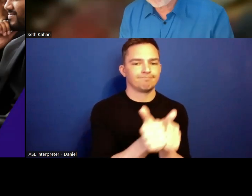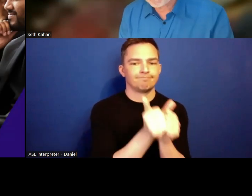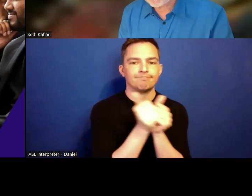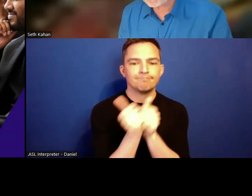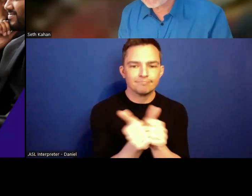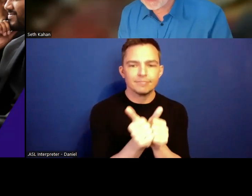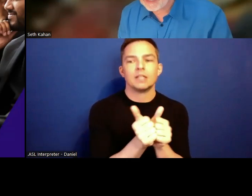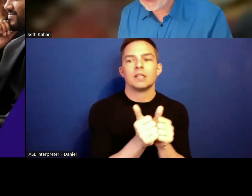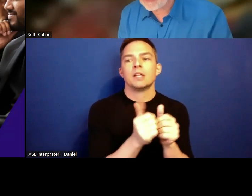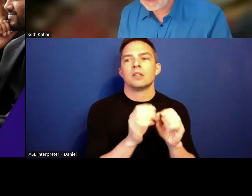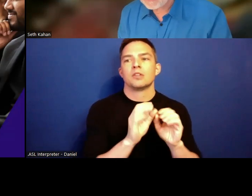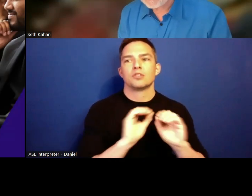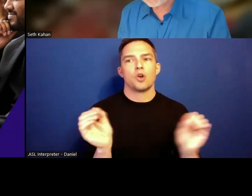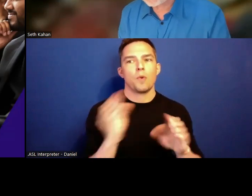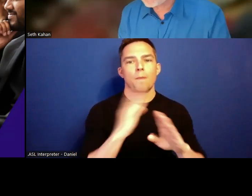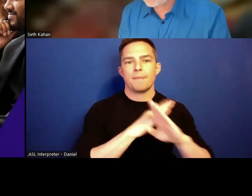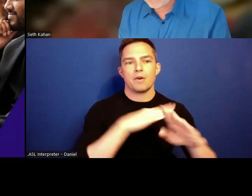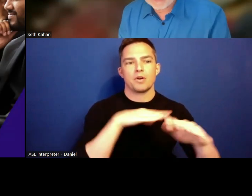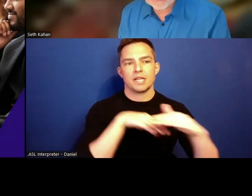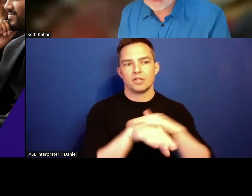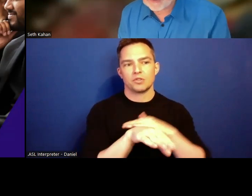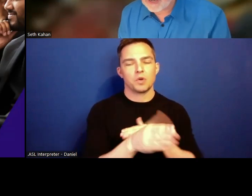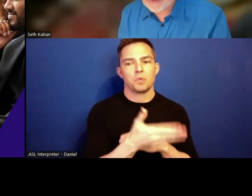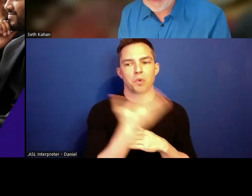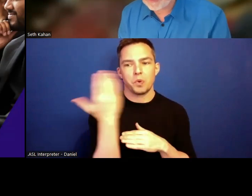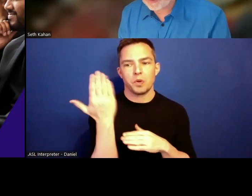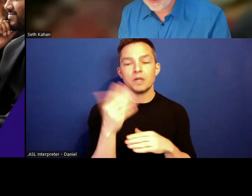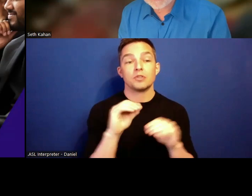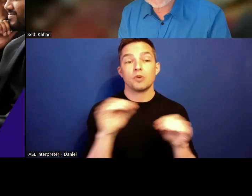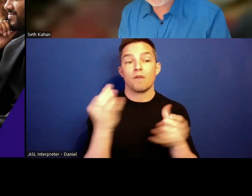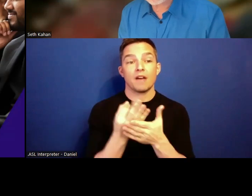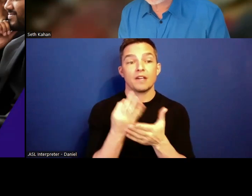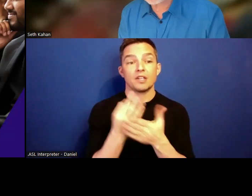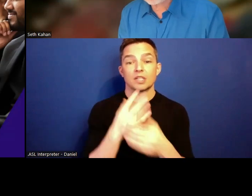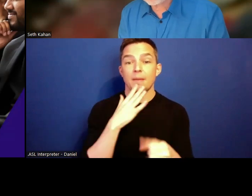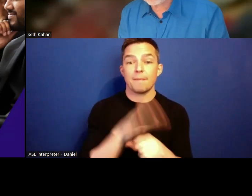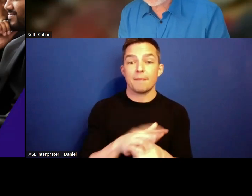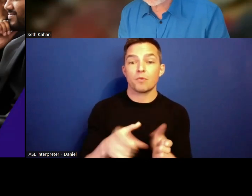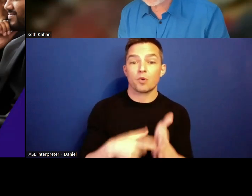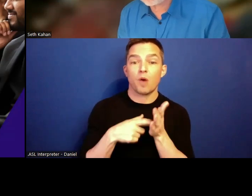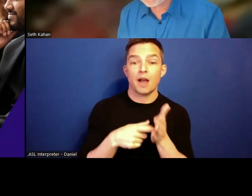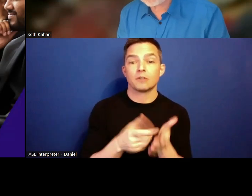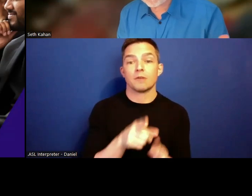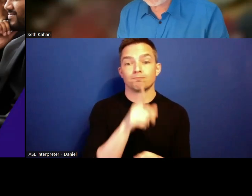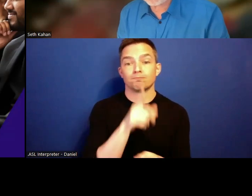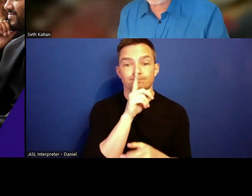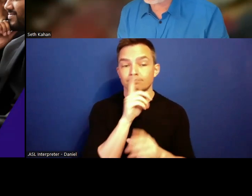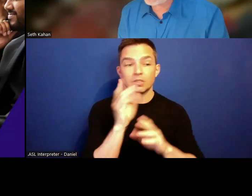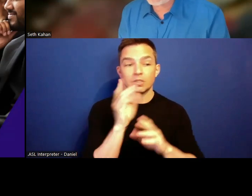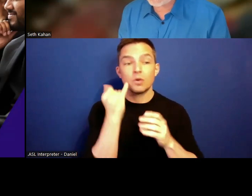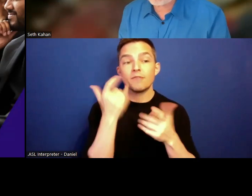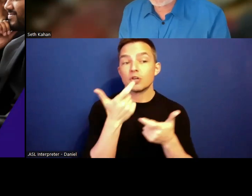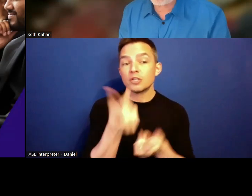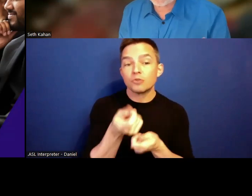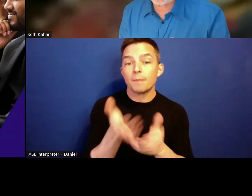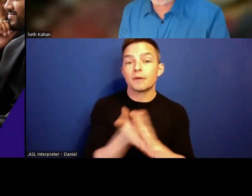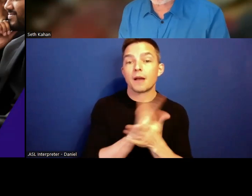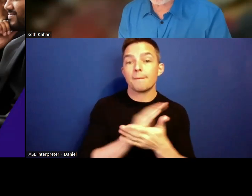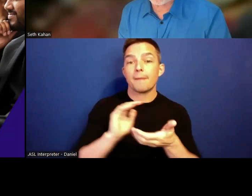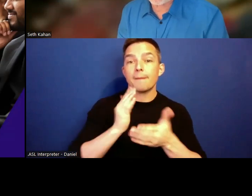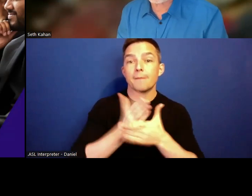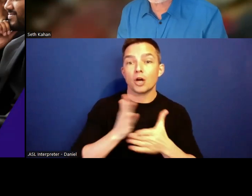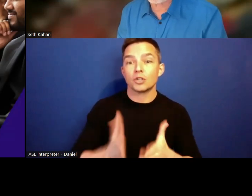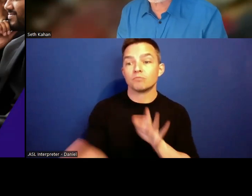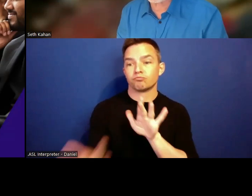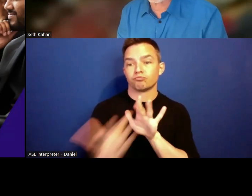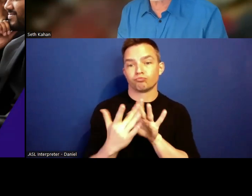There's no barrier to entry. There's no financial commitment required. If you're interested in being a partner, you can contact me directly or